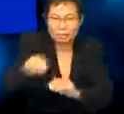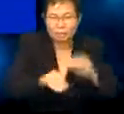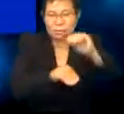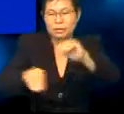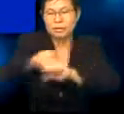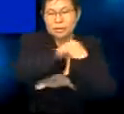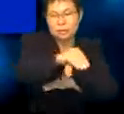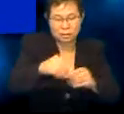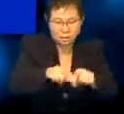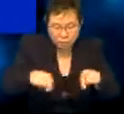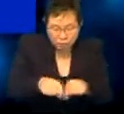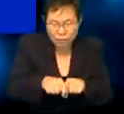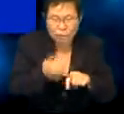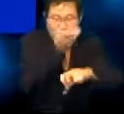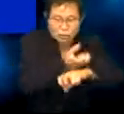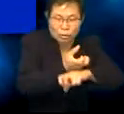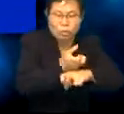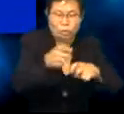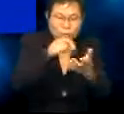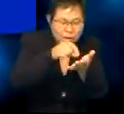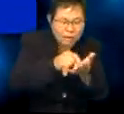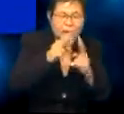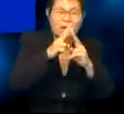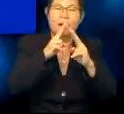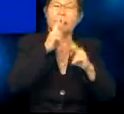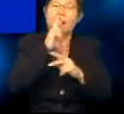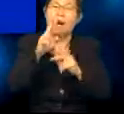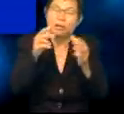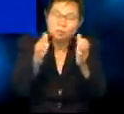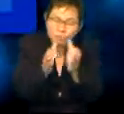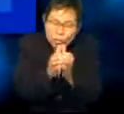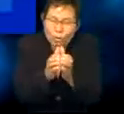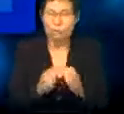spaces between solid particles are small.